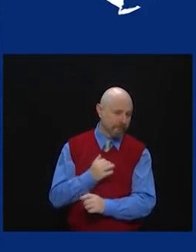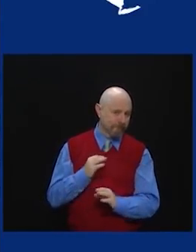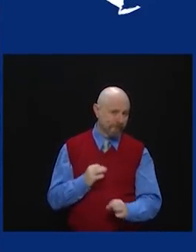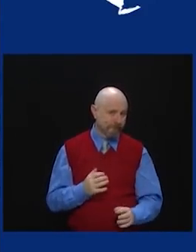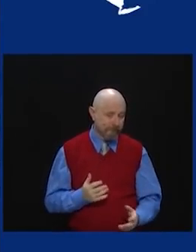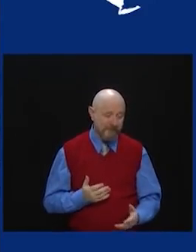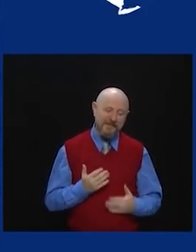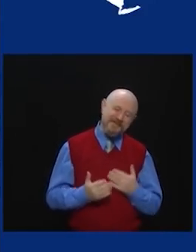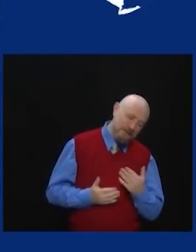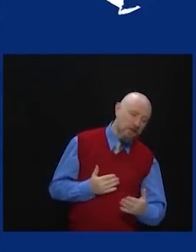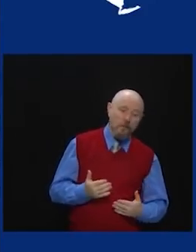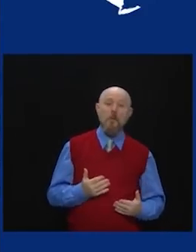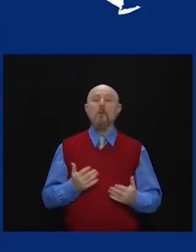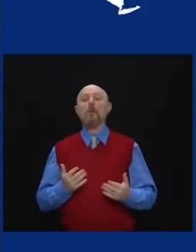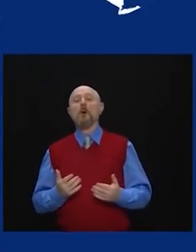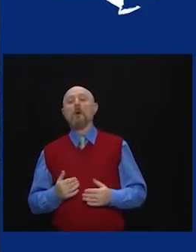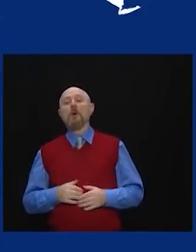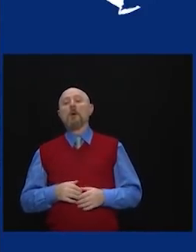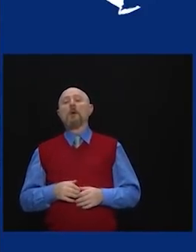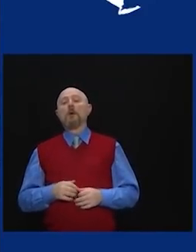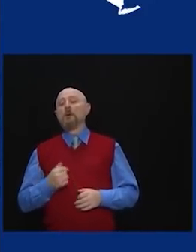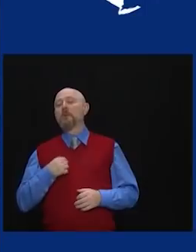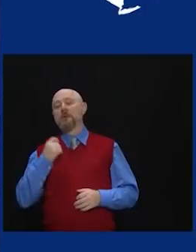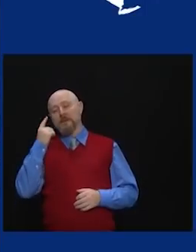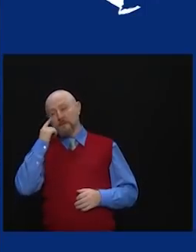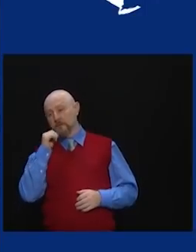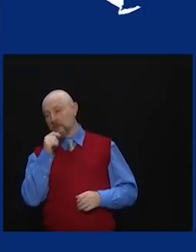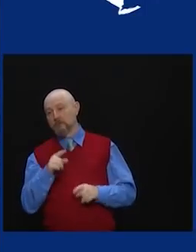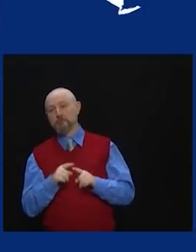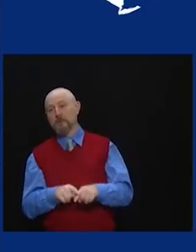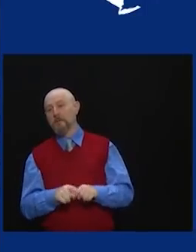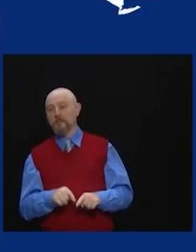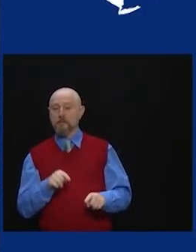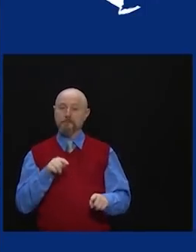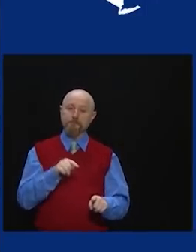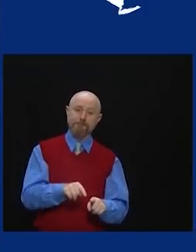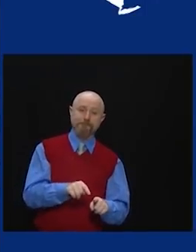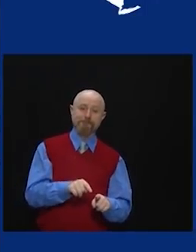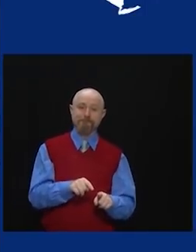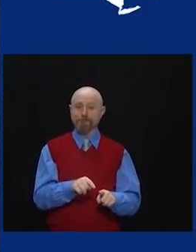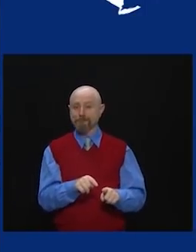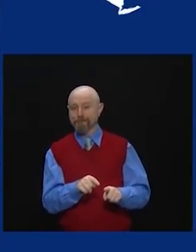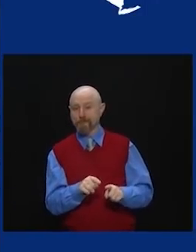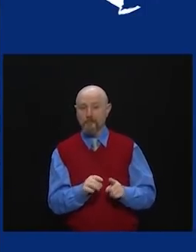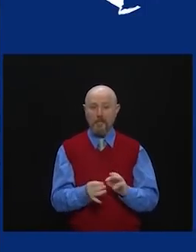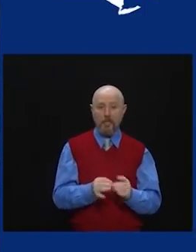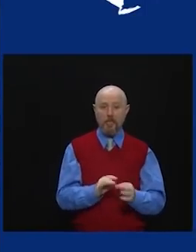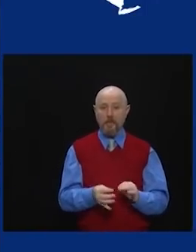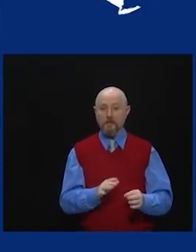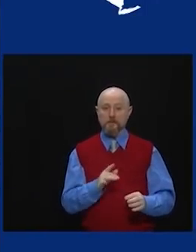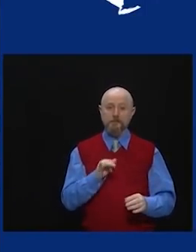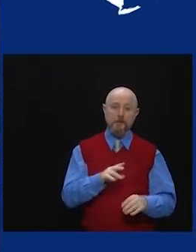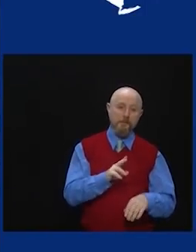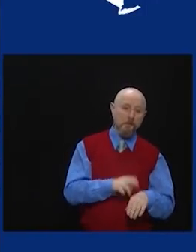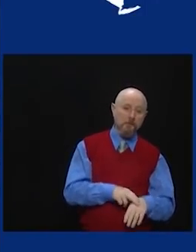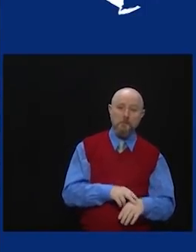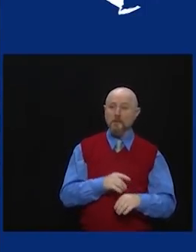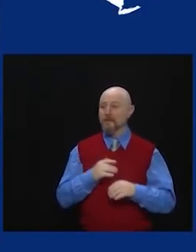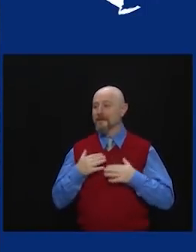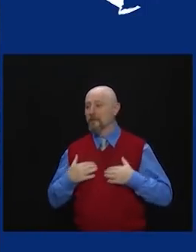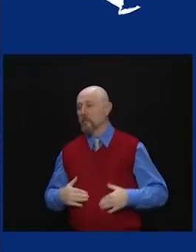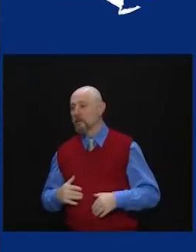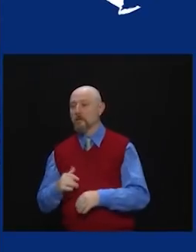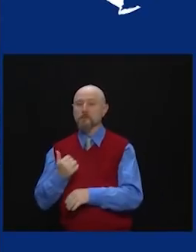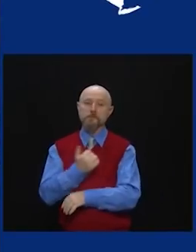should rely on a combination of natural immunity and vaccination. We need to keep pushing the vaccine that